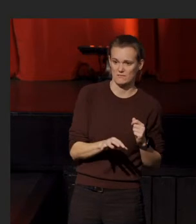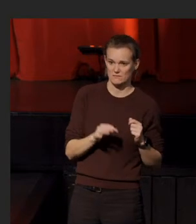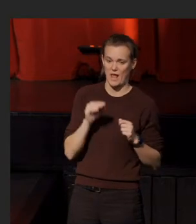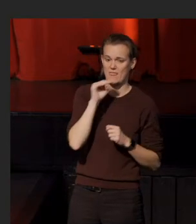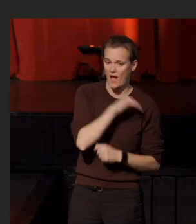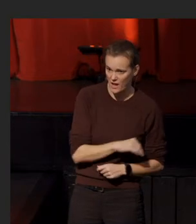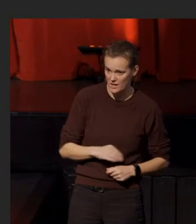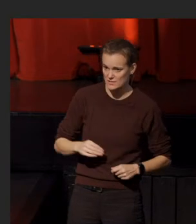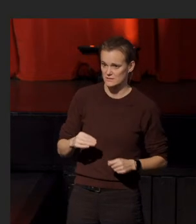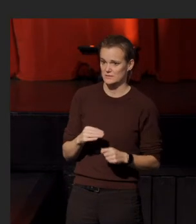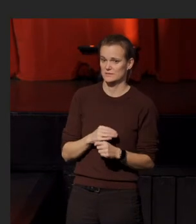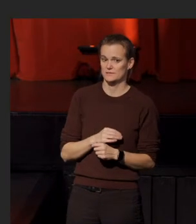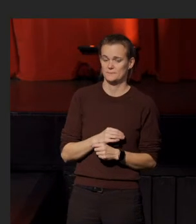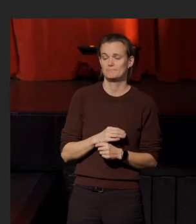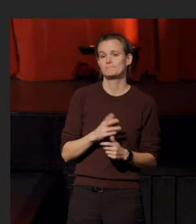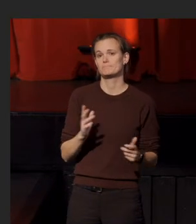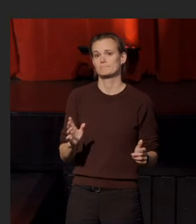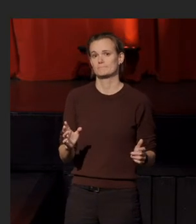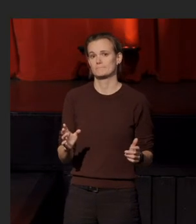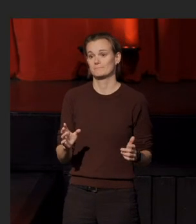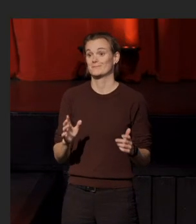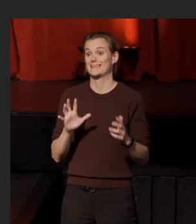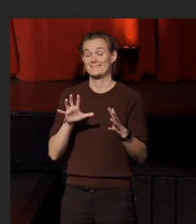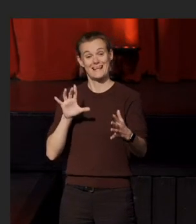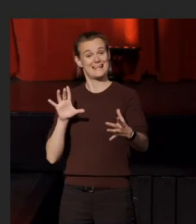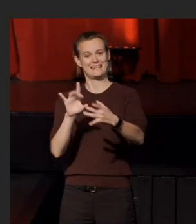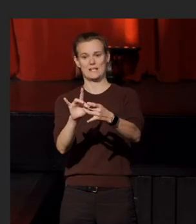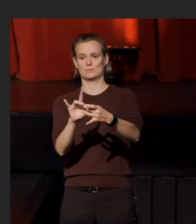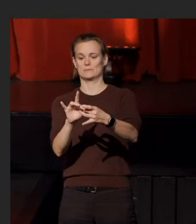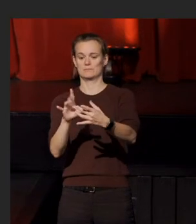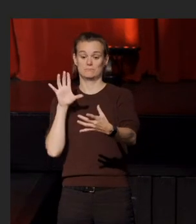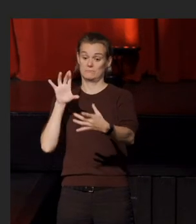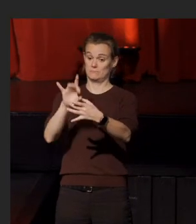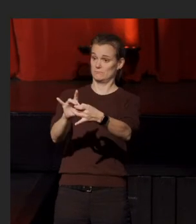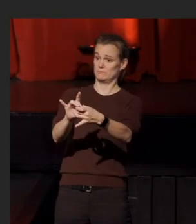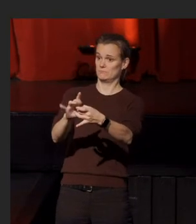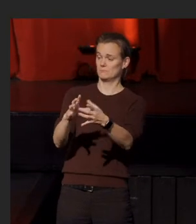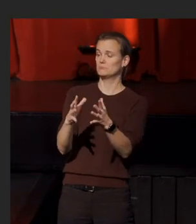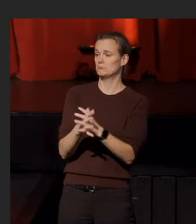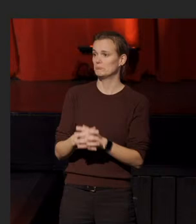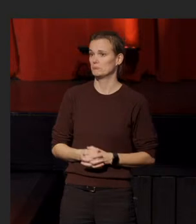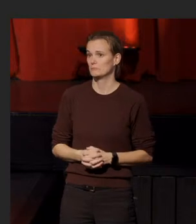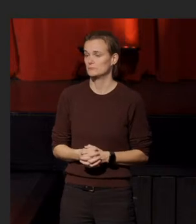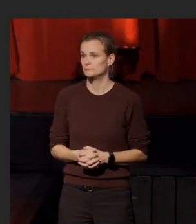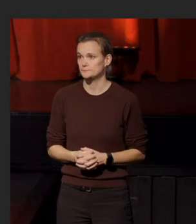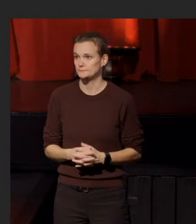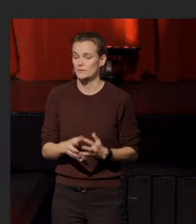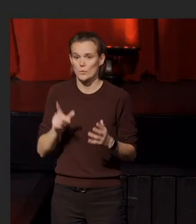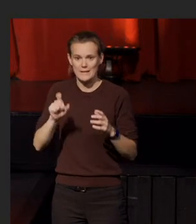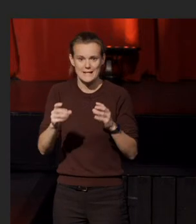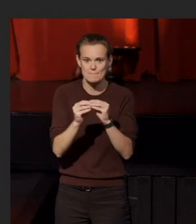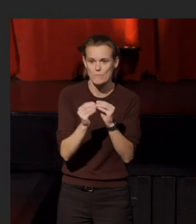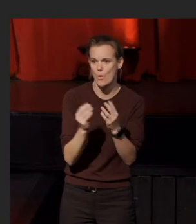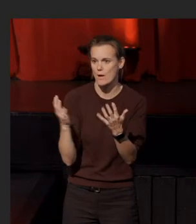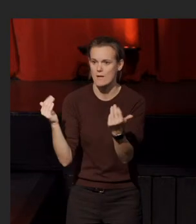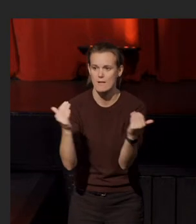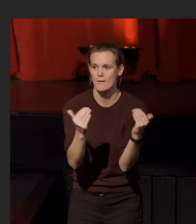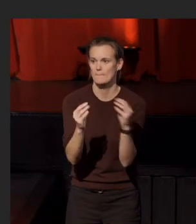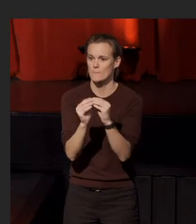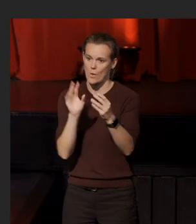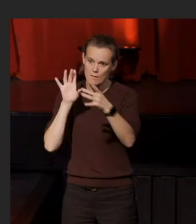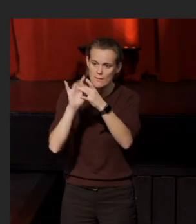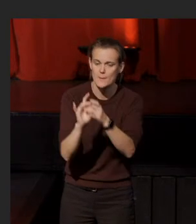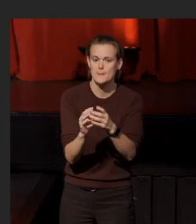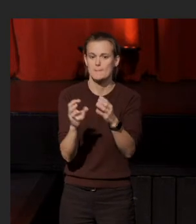start there with this idea of its engagement, because often we think about needing more engagement in our democratic processes.